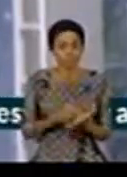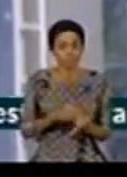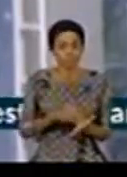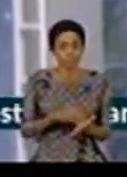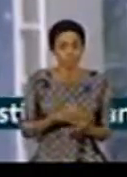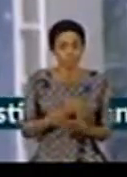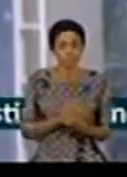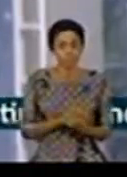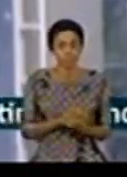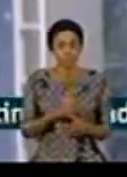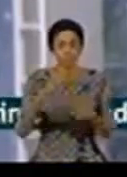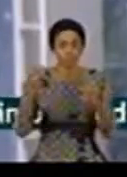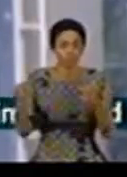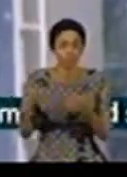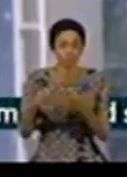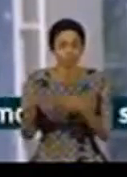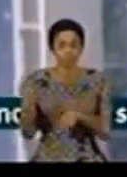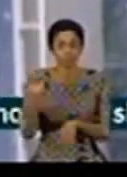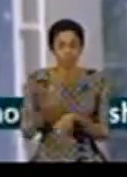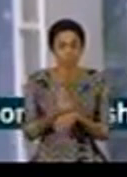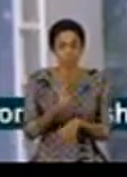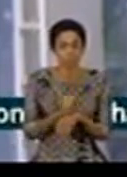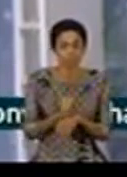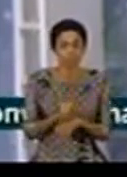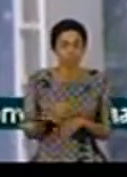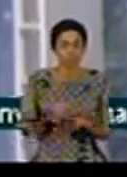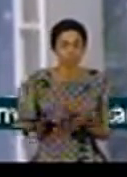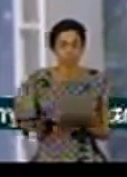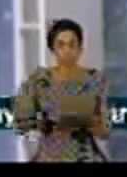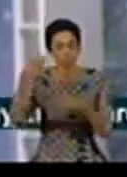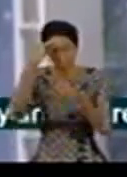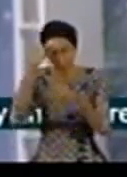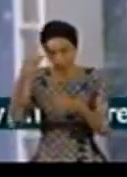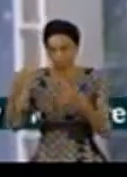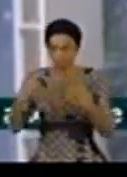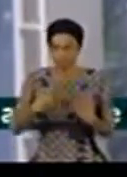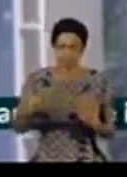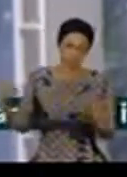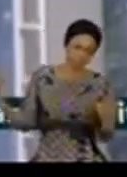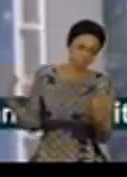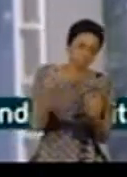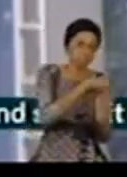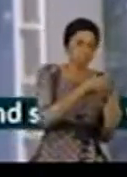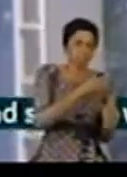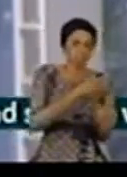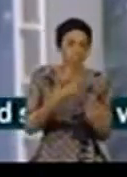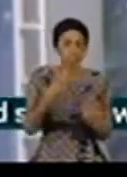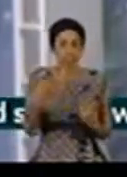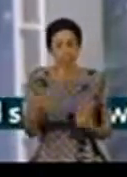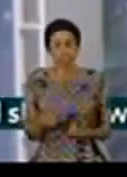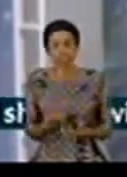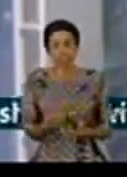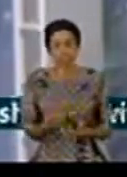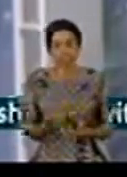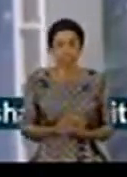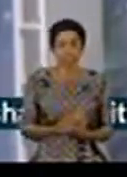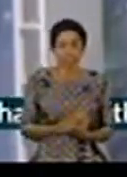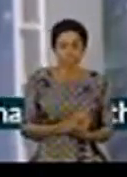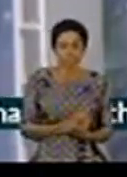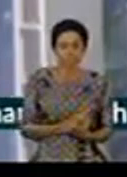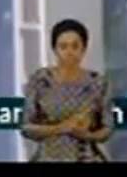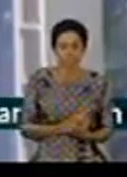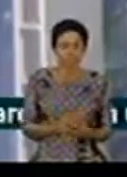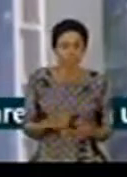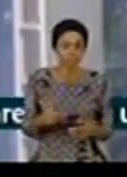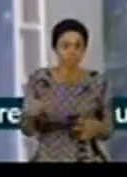My kneecap got broken. So my kneecap jumped up to the laps. My leg is